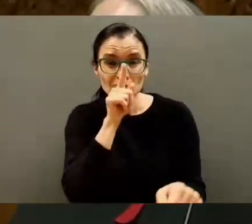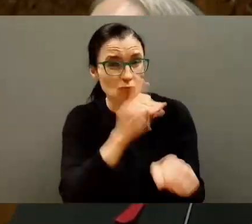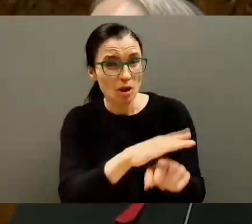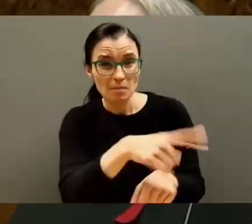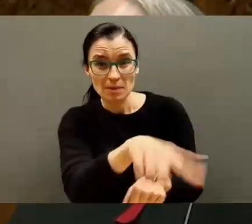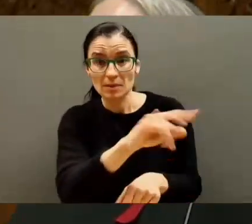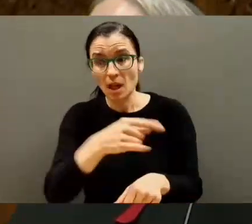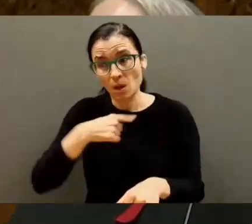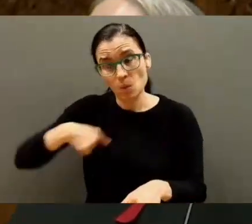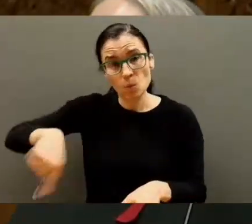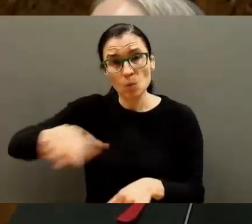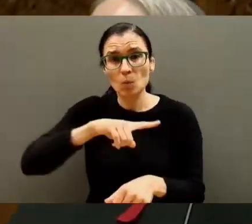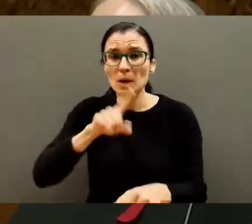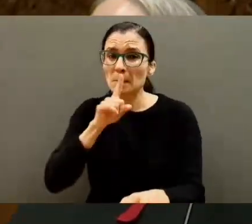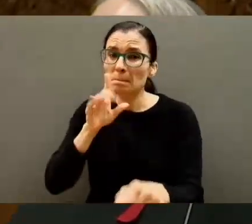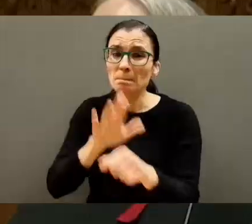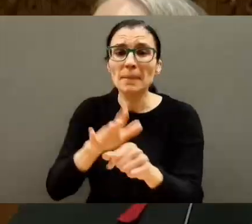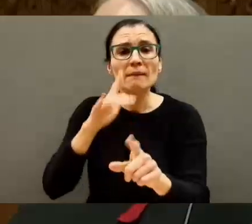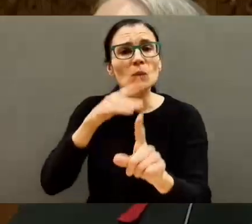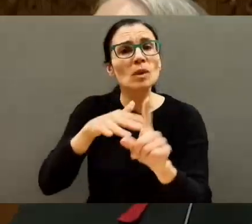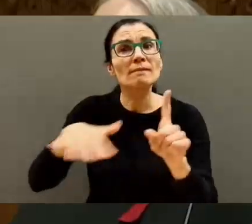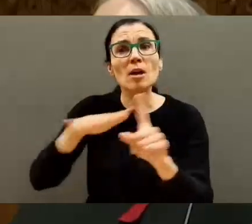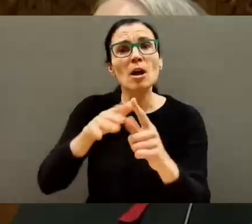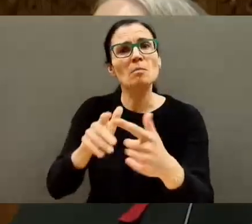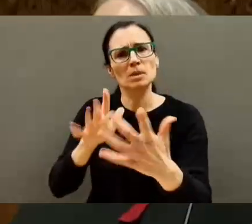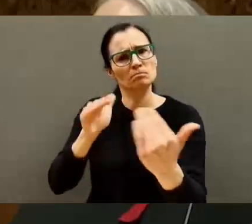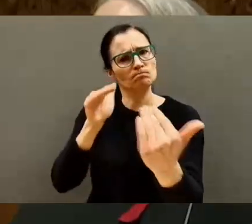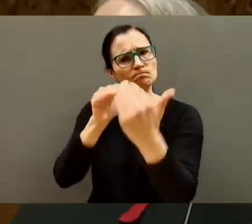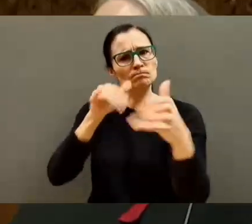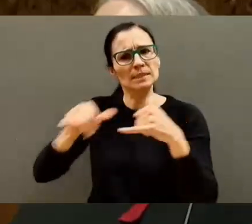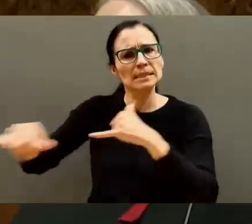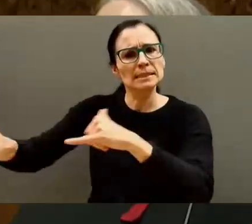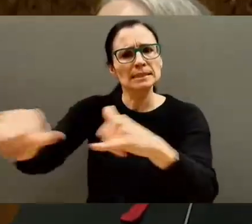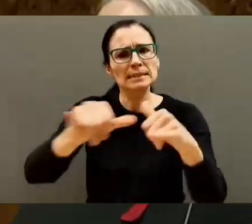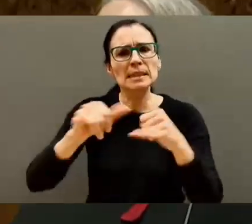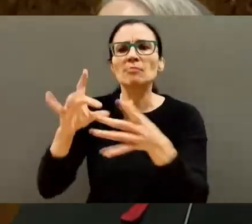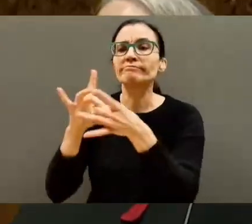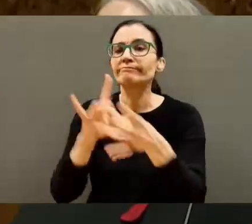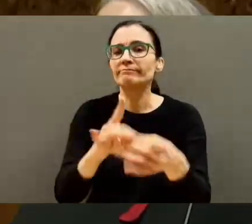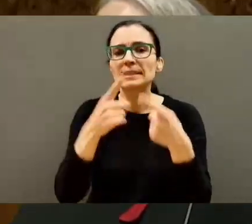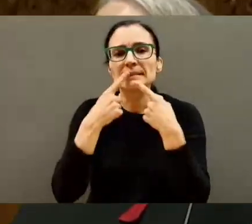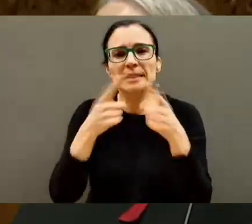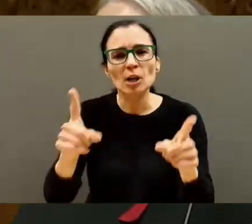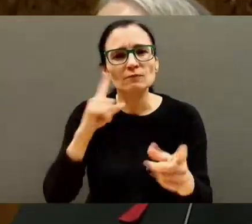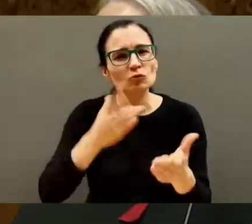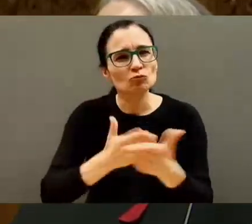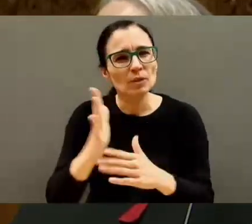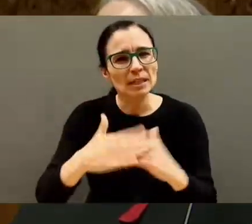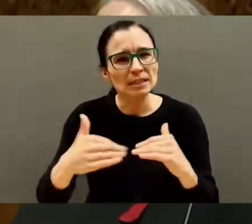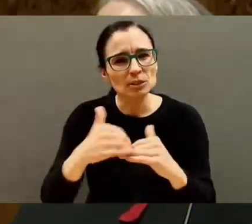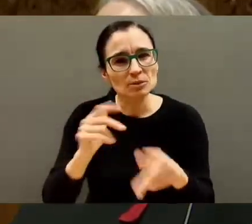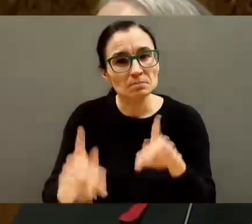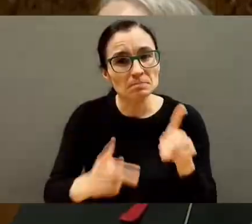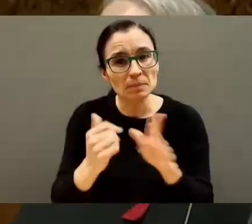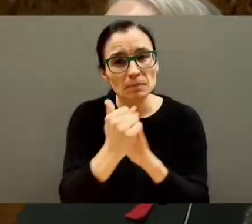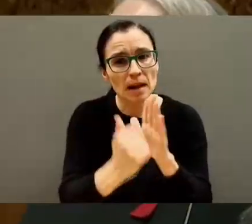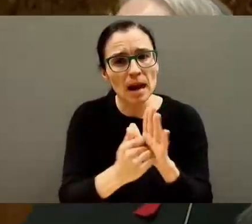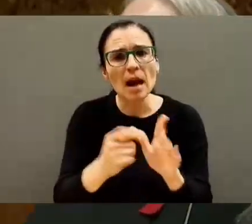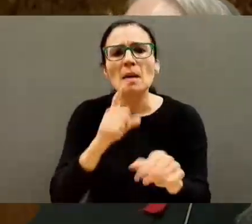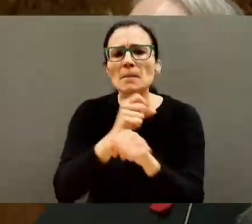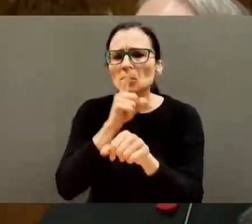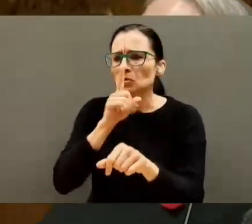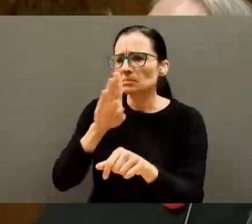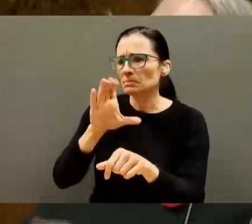the Declaration of the Rights of Indigenous People Act, and to delivering for British Columbians the public infrastructure that they need is paramount to our work.